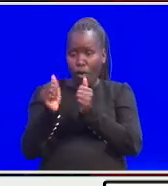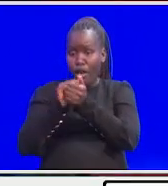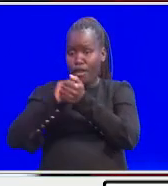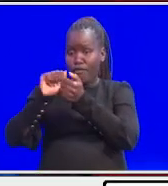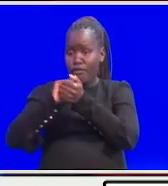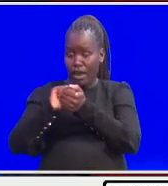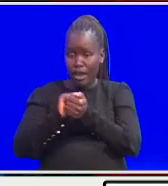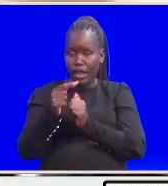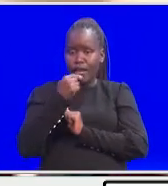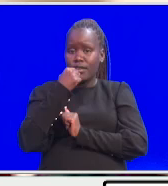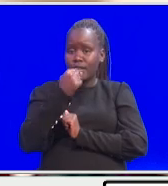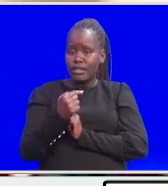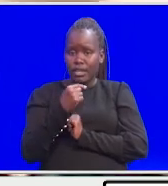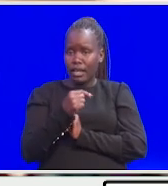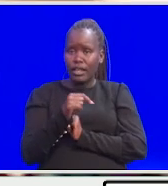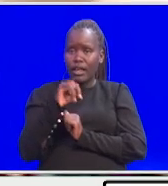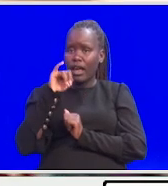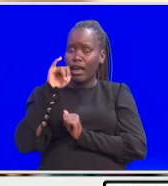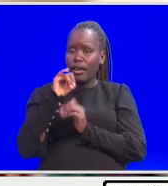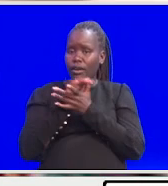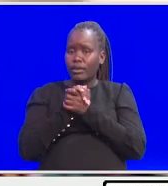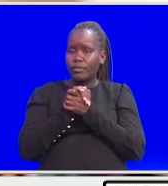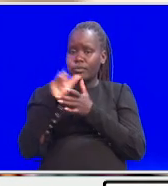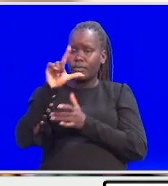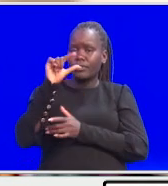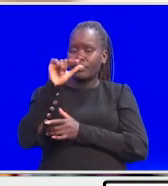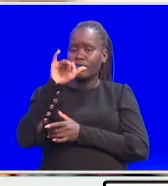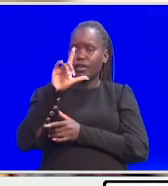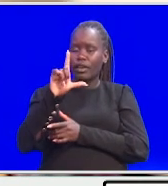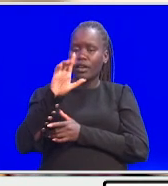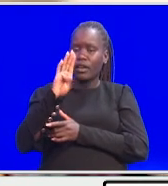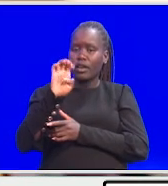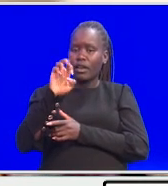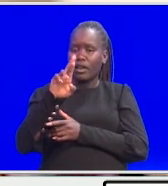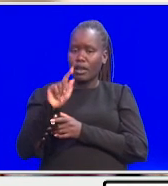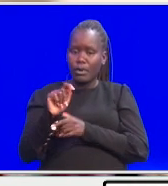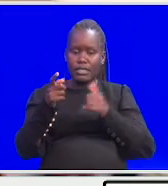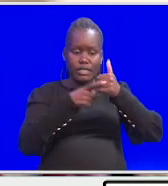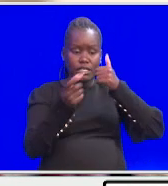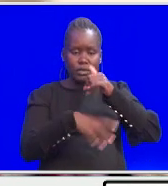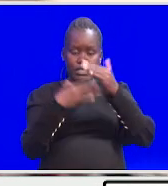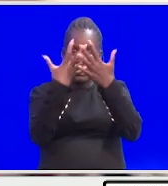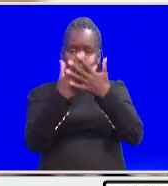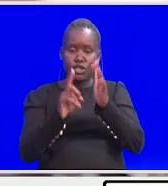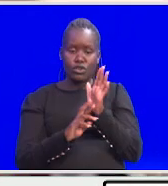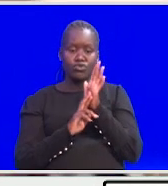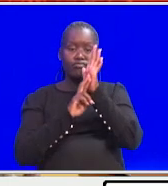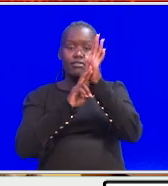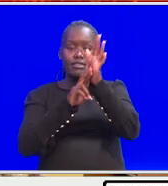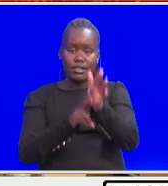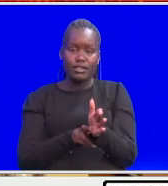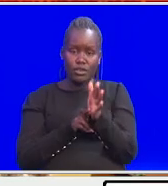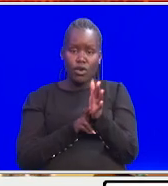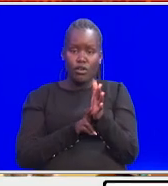Mugambi sentenced the Acting Inspector General of Police to 6 months in jail for contempt of court and ordered him to present himself to the Cabinet Secretary